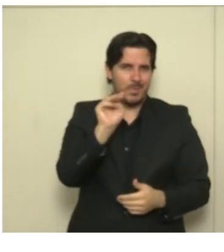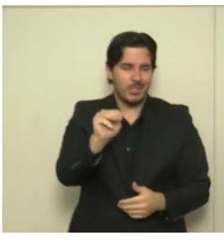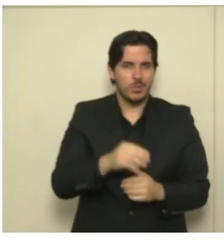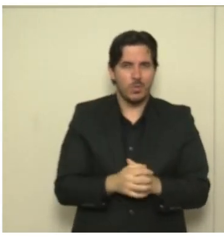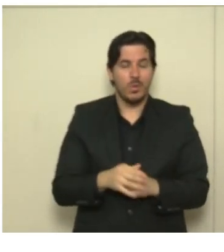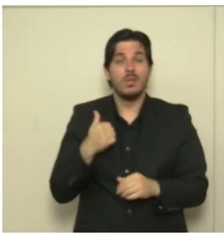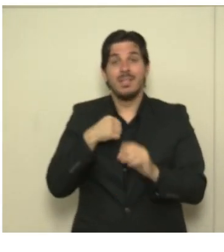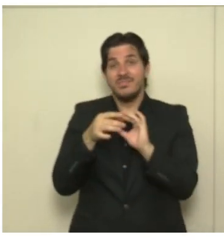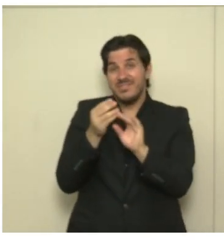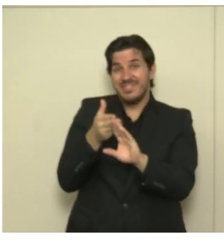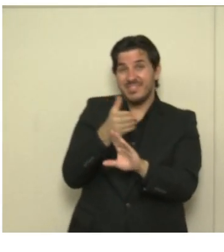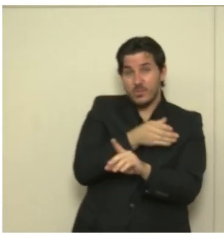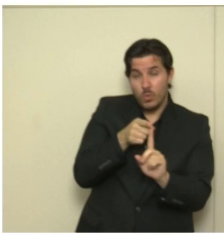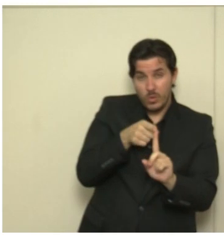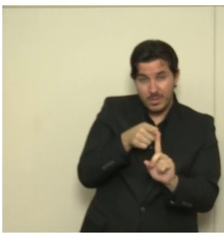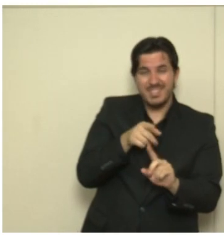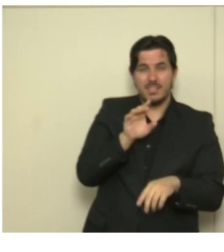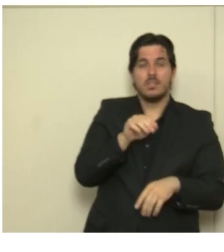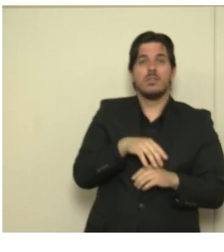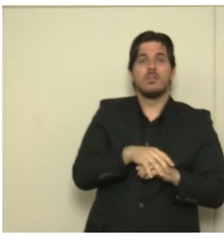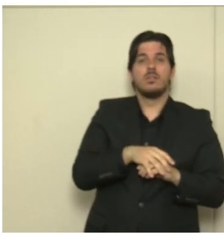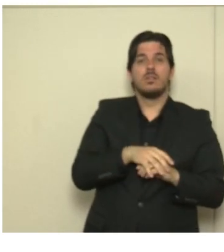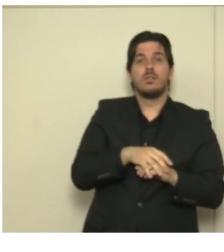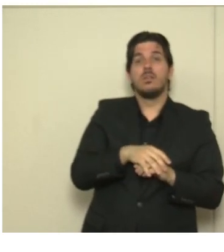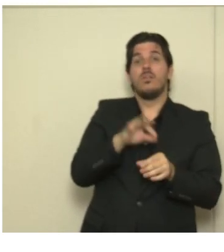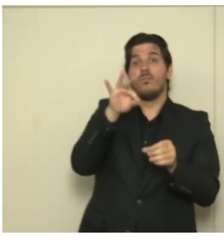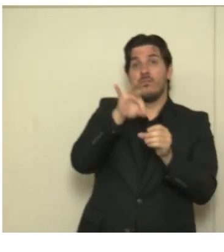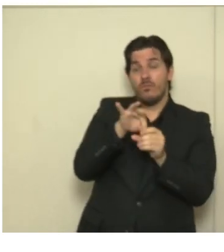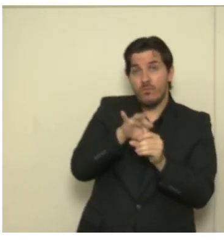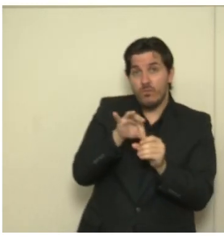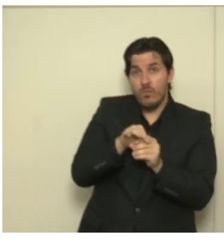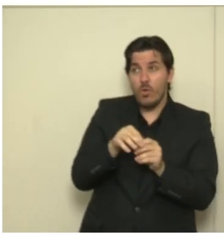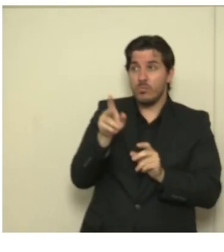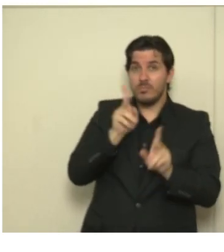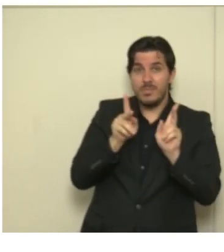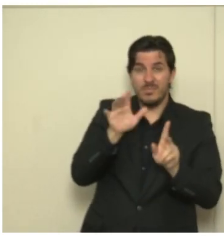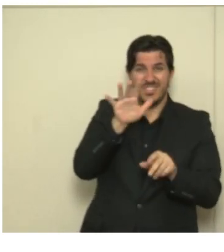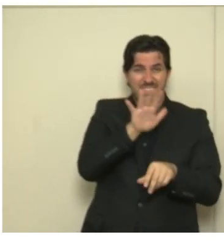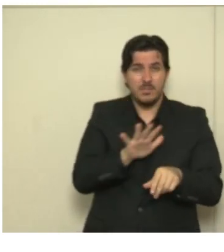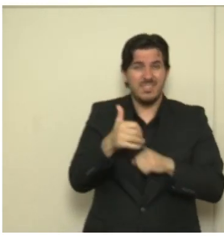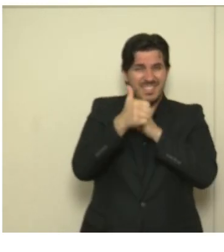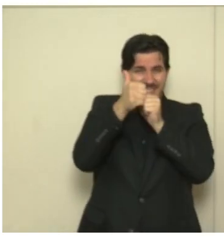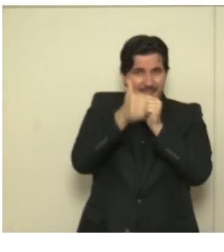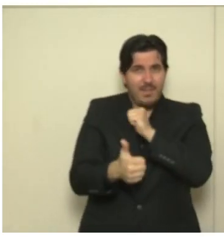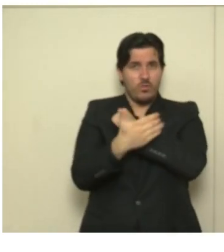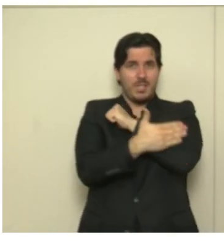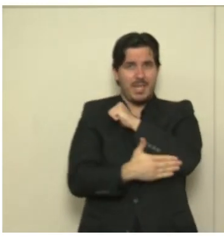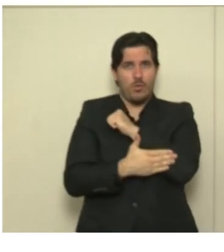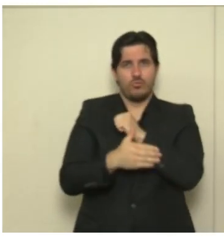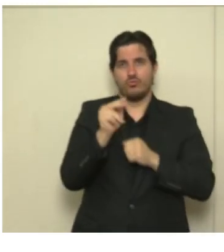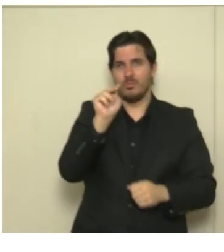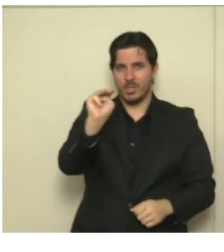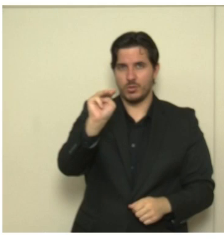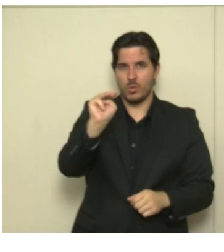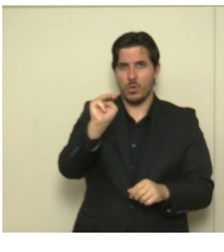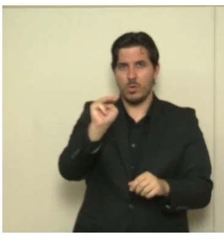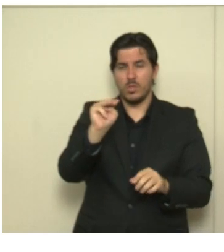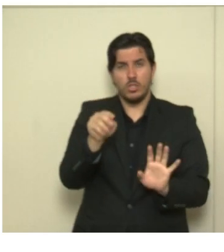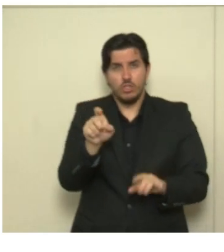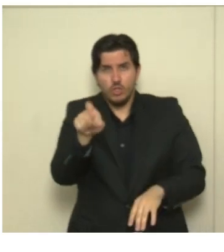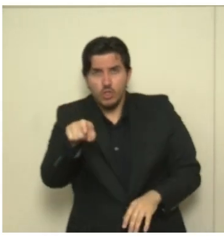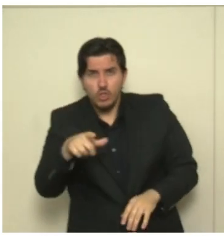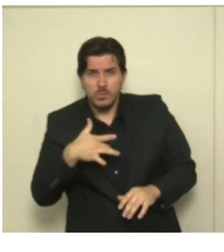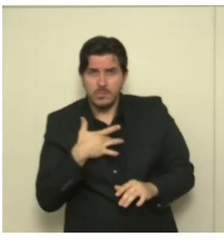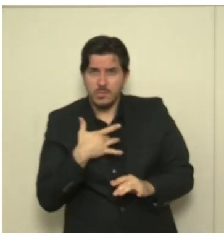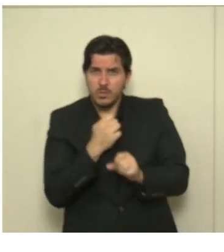will be available to voters in every county, and you should feel safe if you do